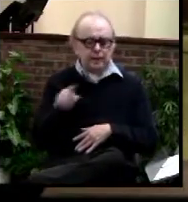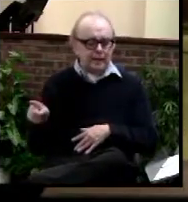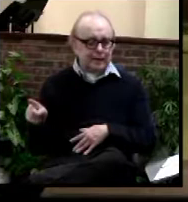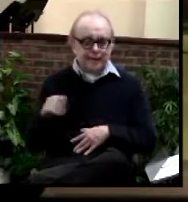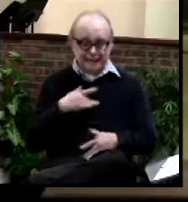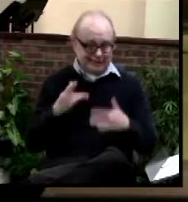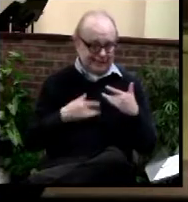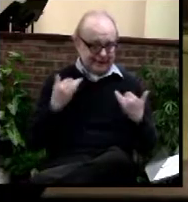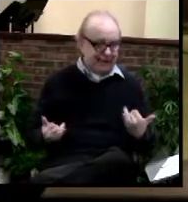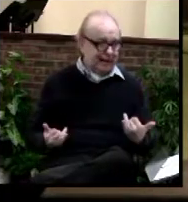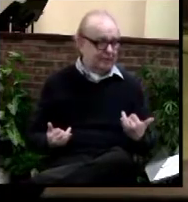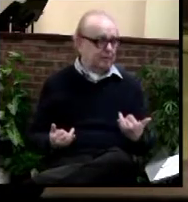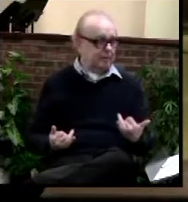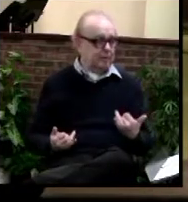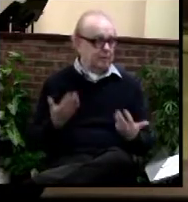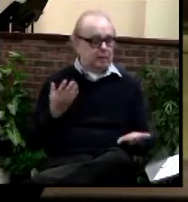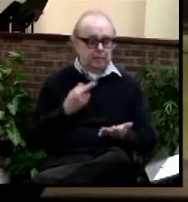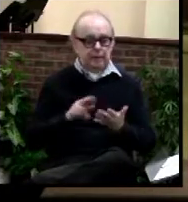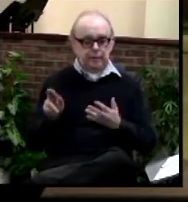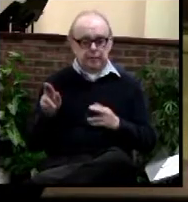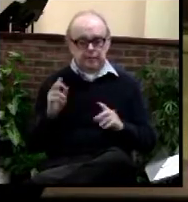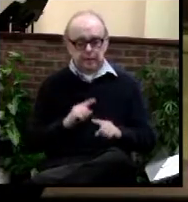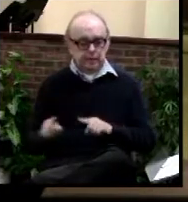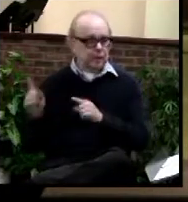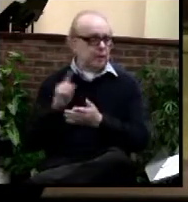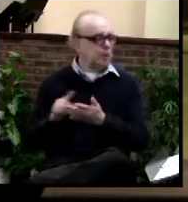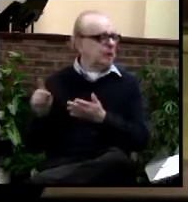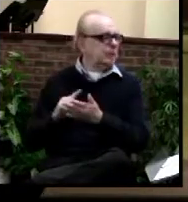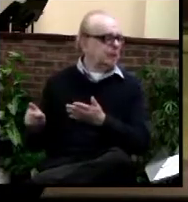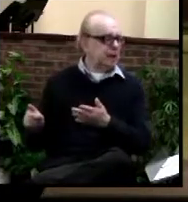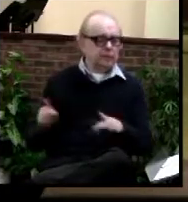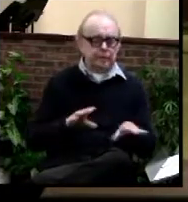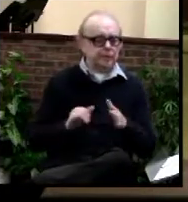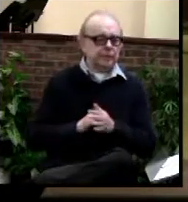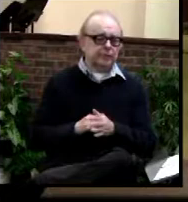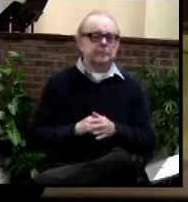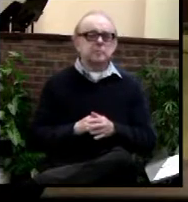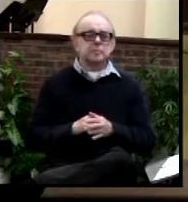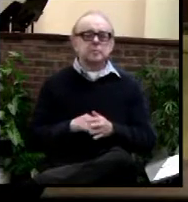excited about it this week, and I'm ready for next week and the week after as we go through this, because